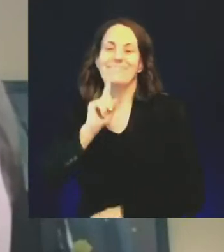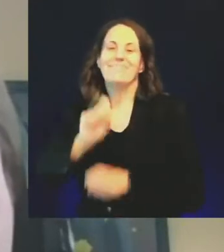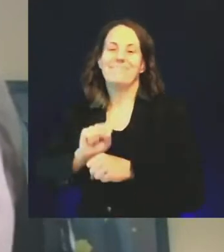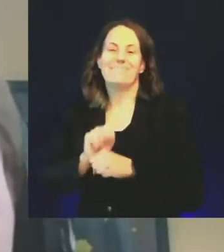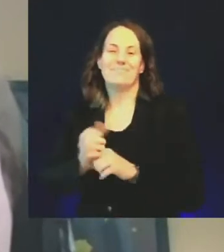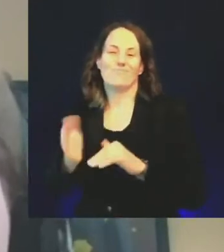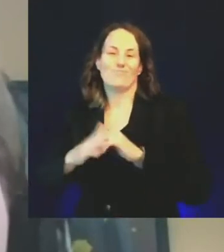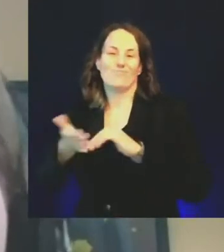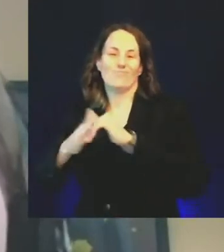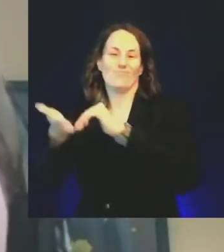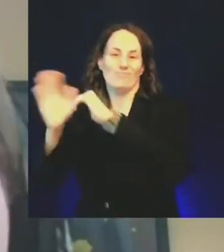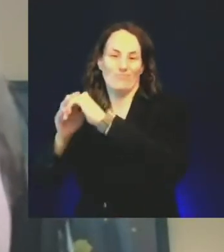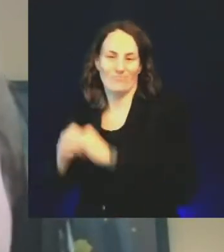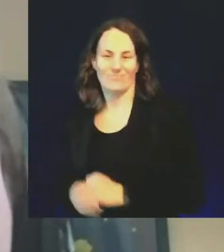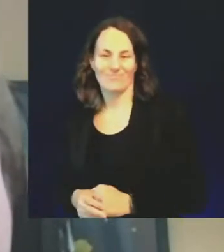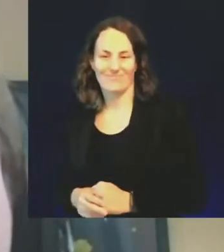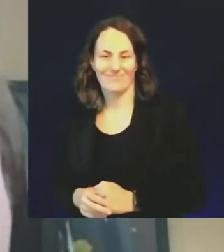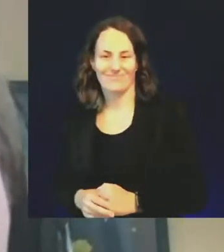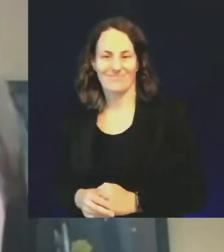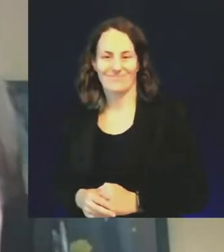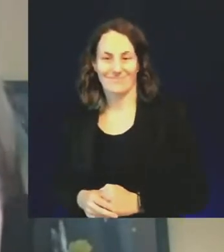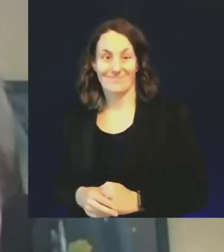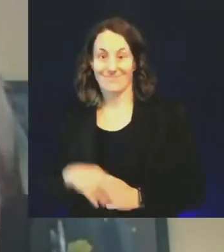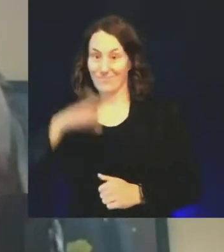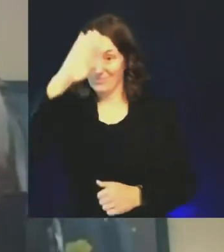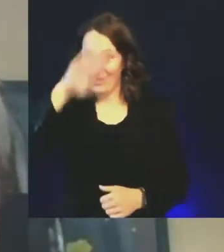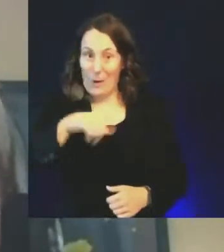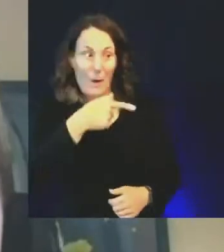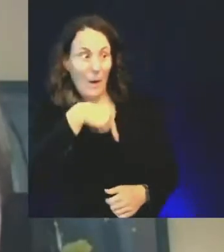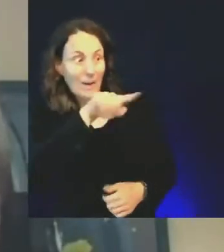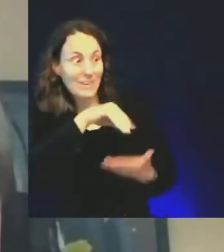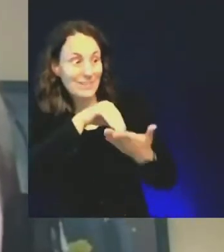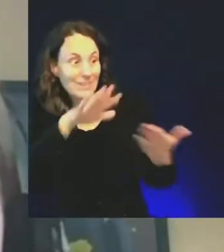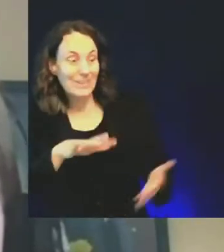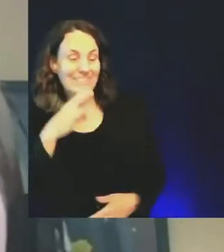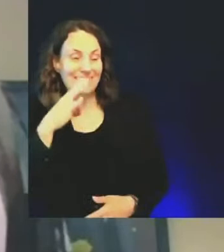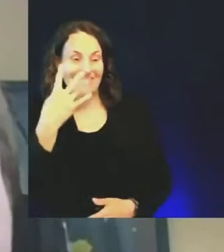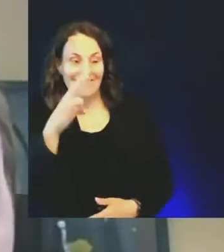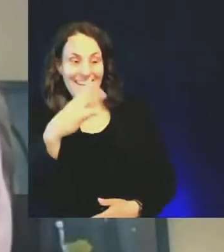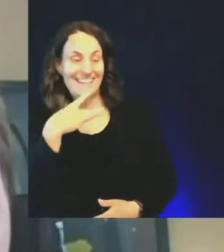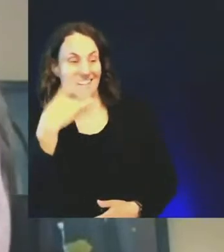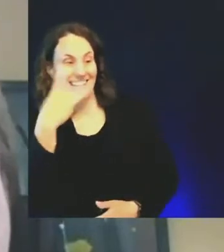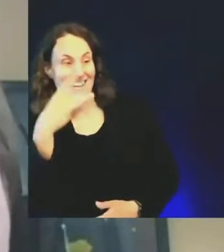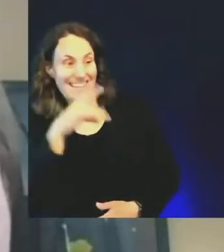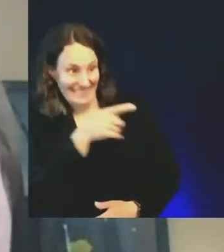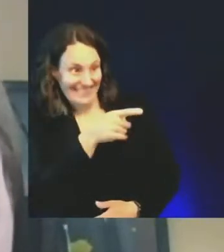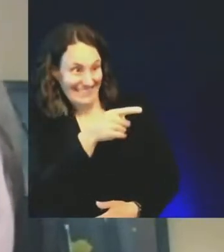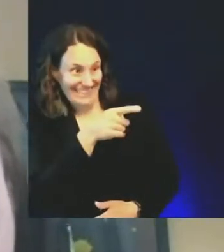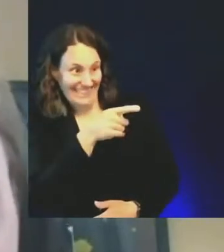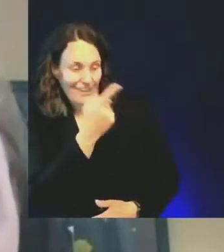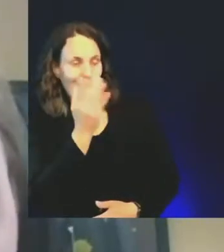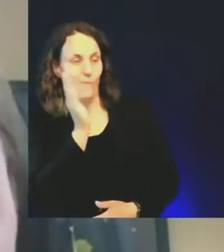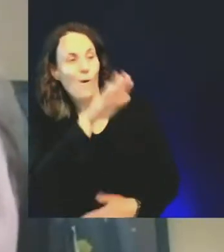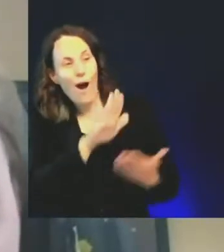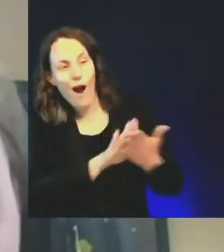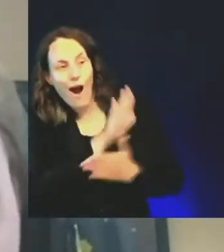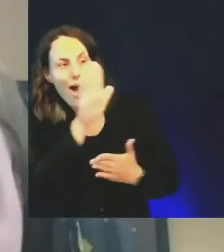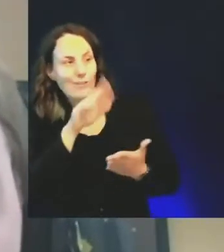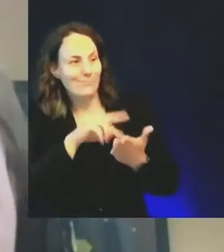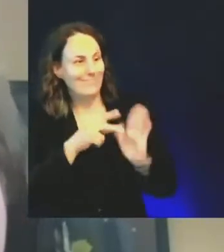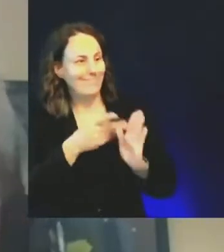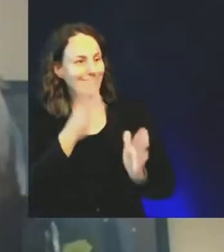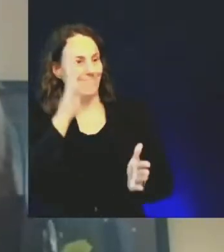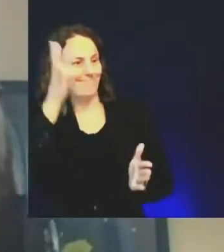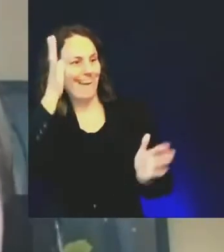with encouraging vaccination. All of the campuses are doing back-to-school